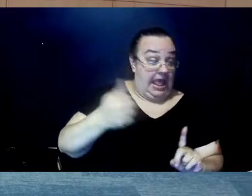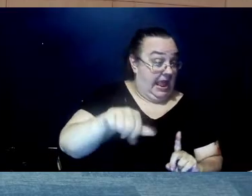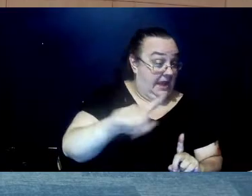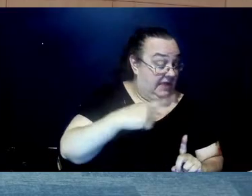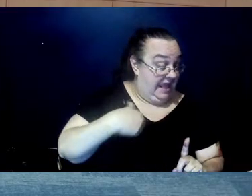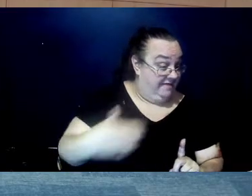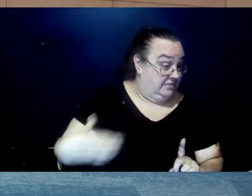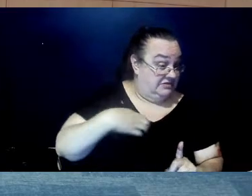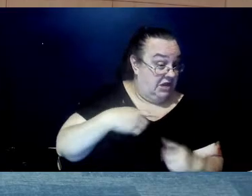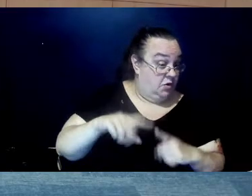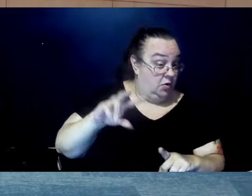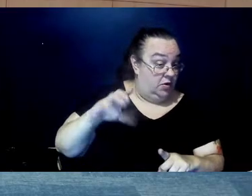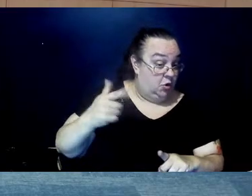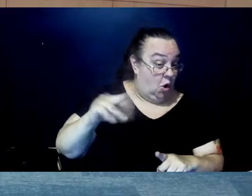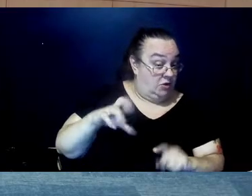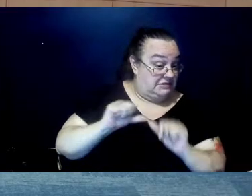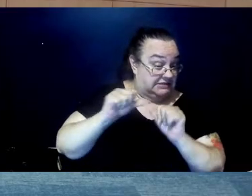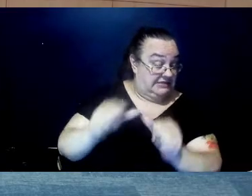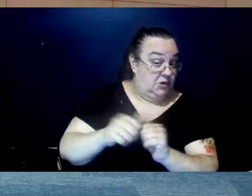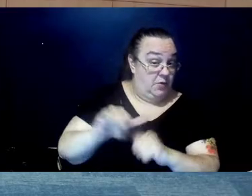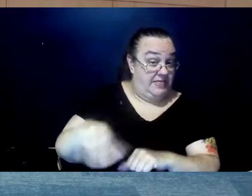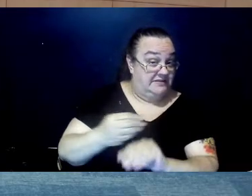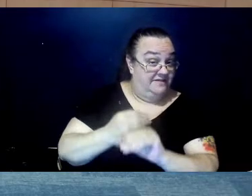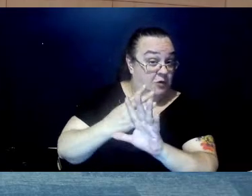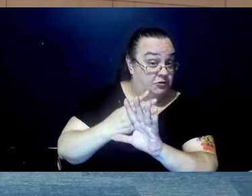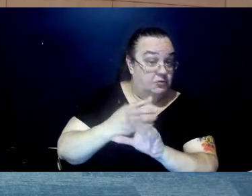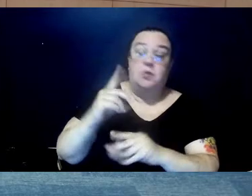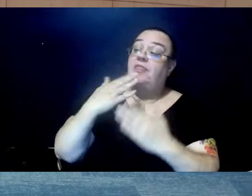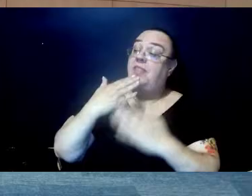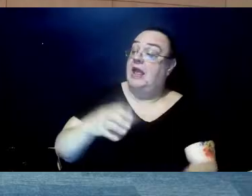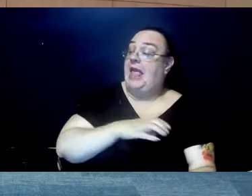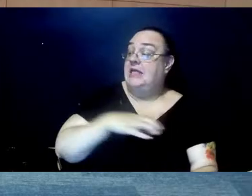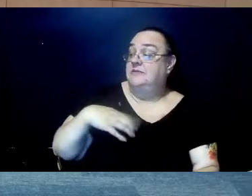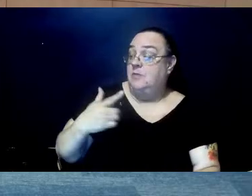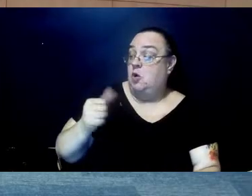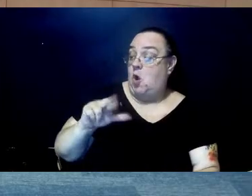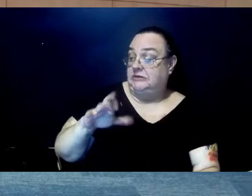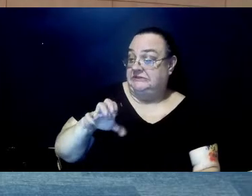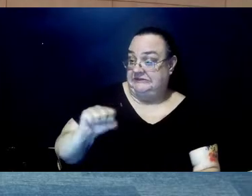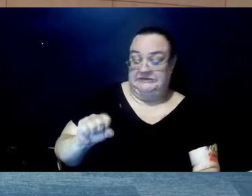virtually? All right. Thank you, Councilmember Garces.